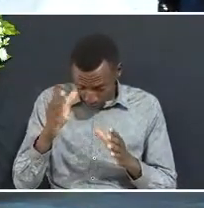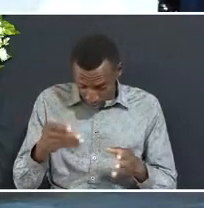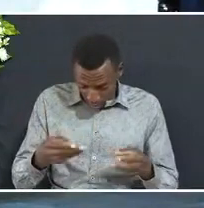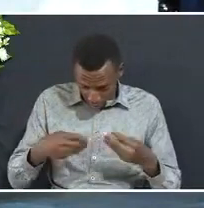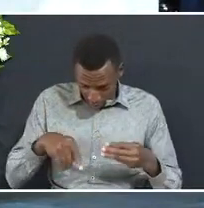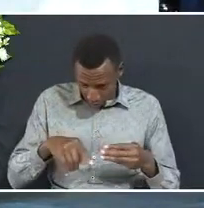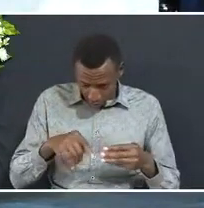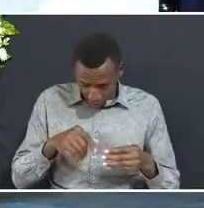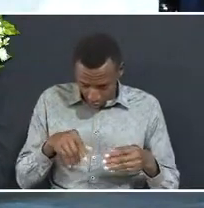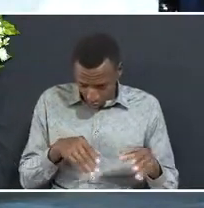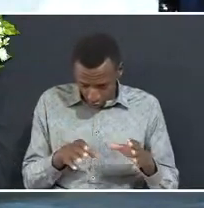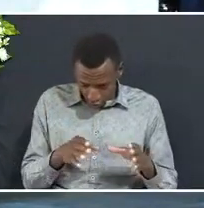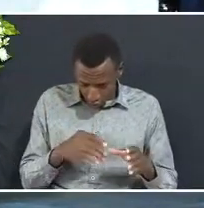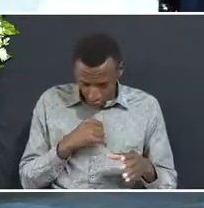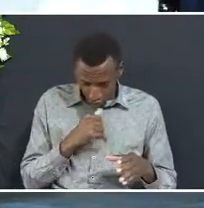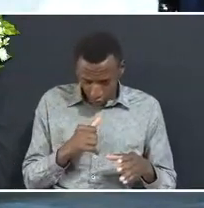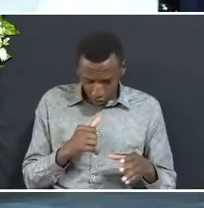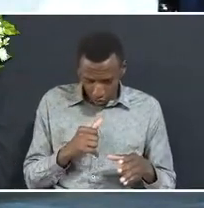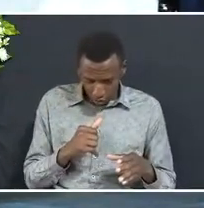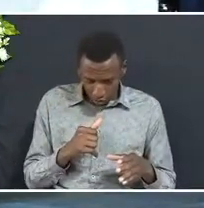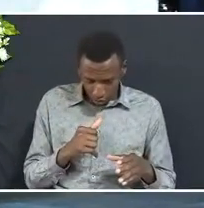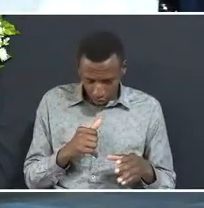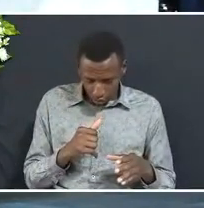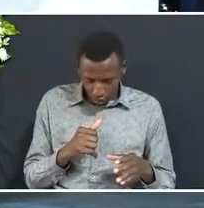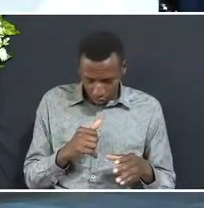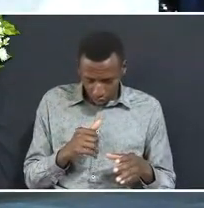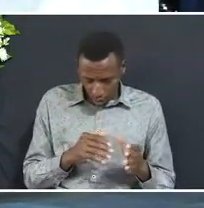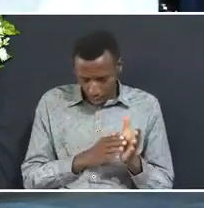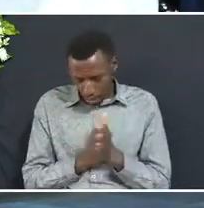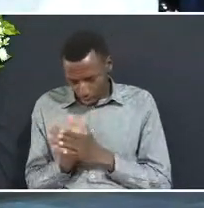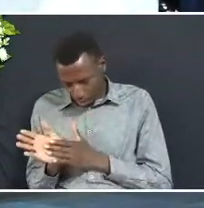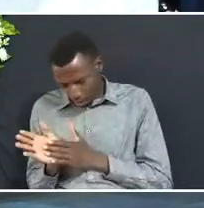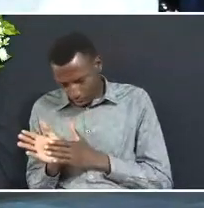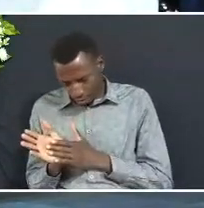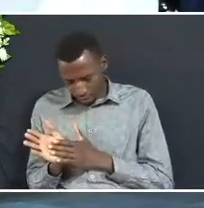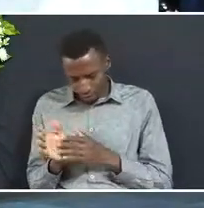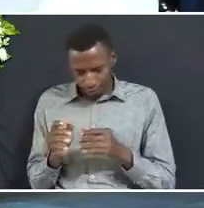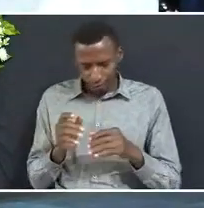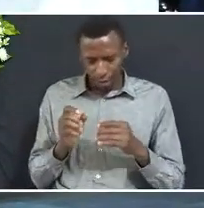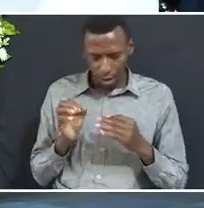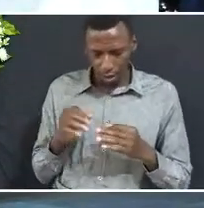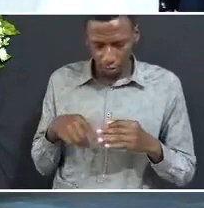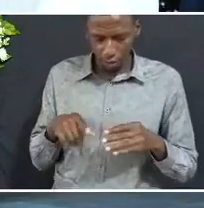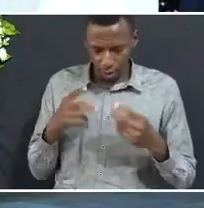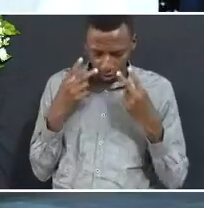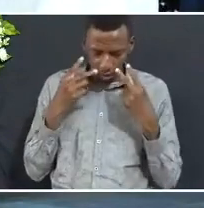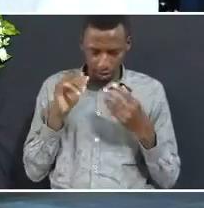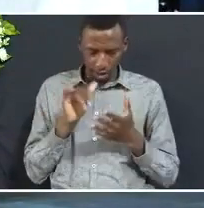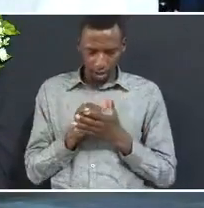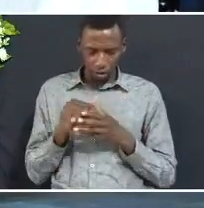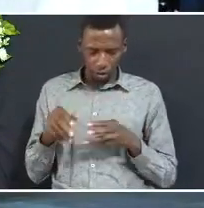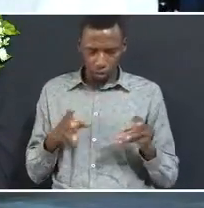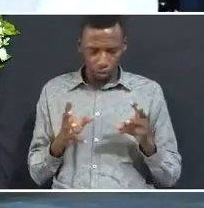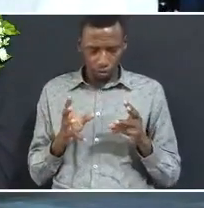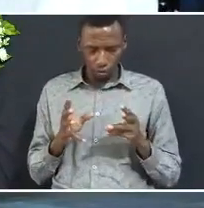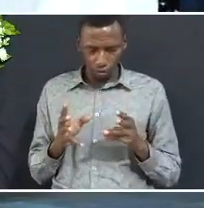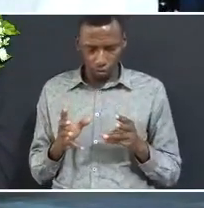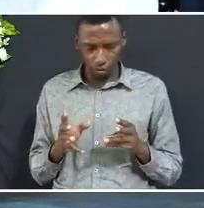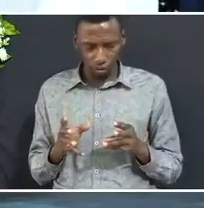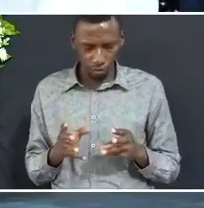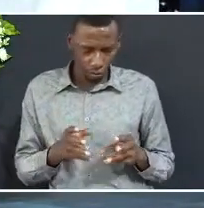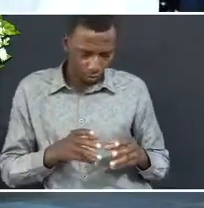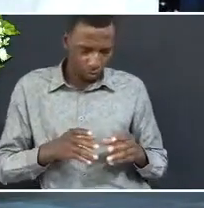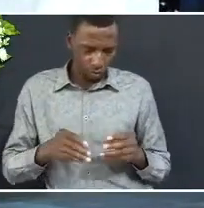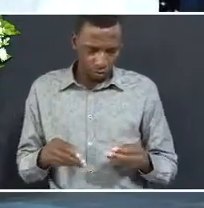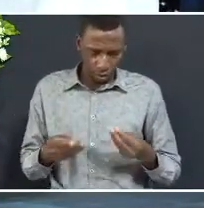promise that is very sure for granted. When we still have the opportunity and the chance, give us the opportunity to